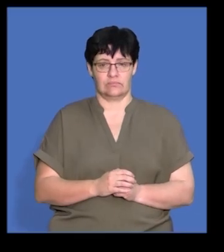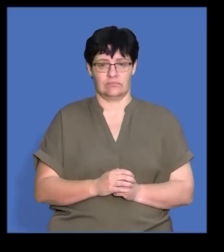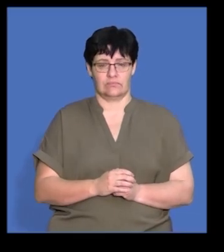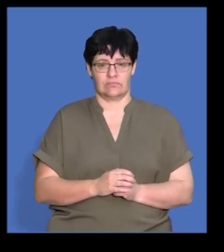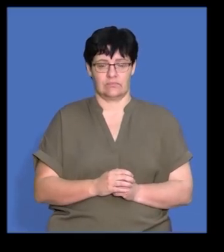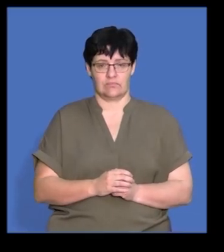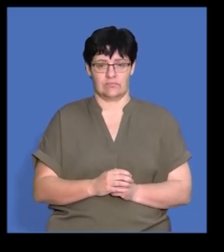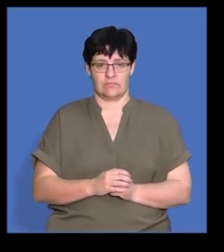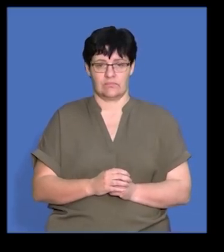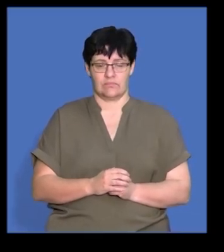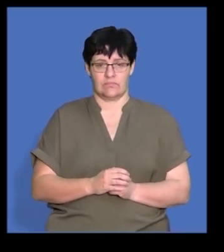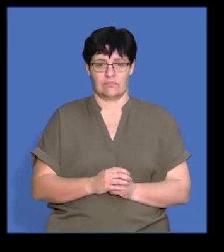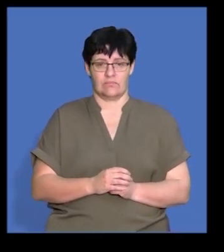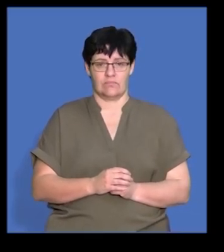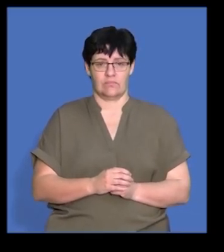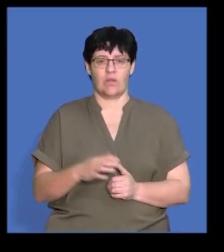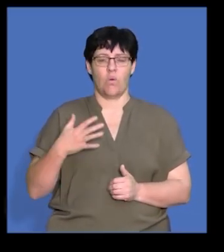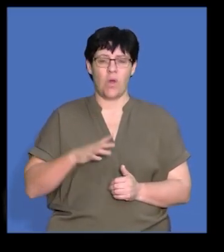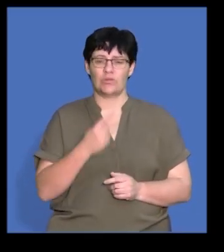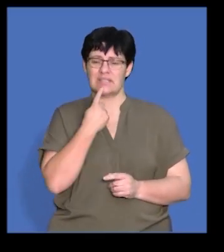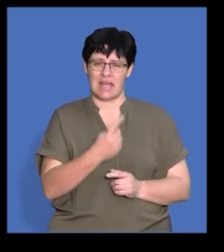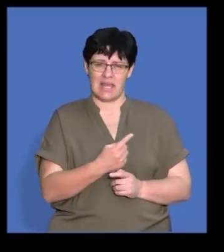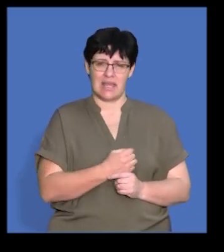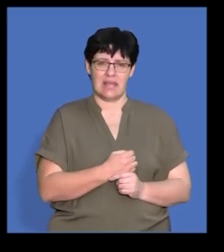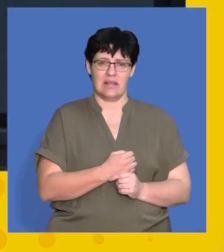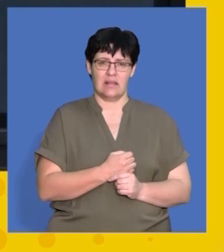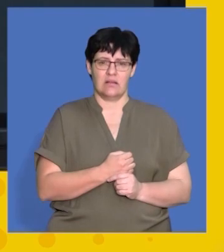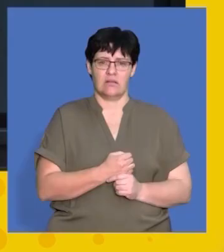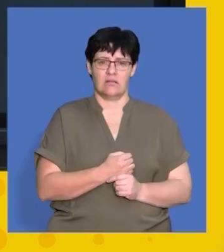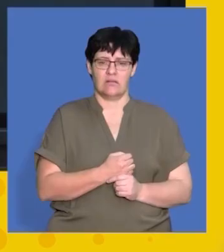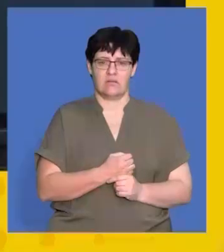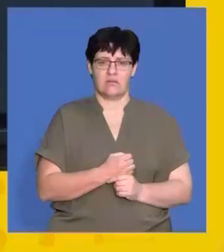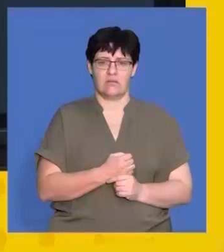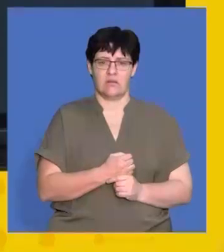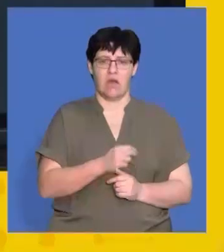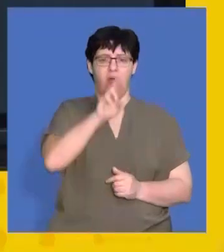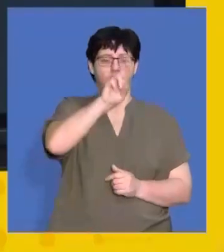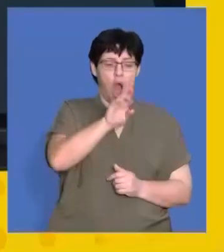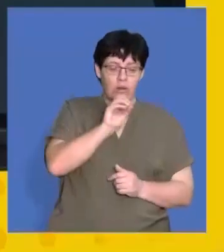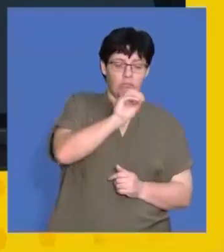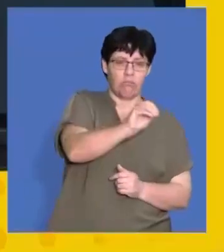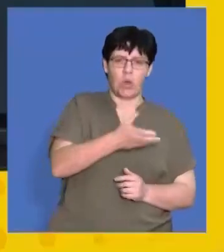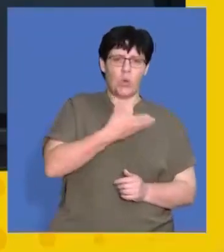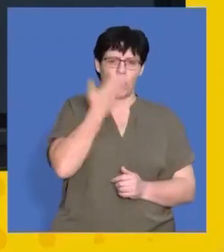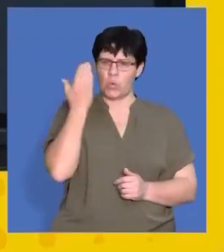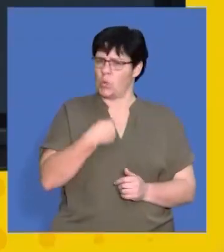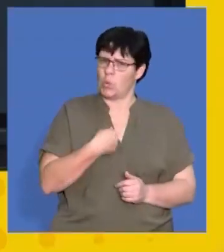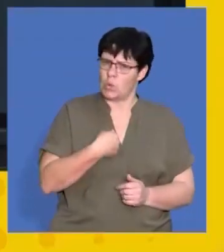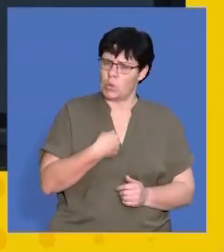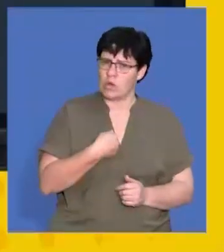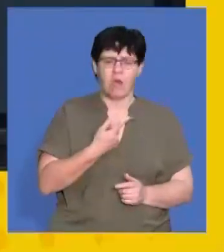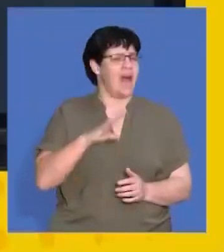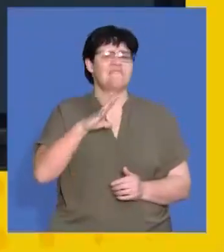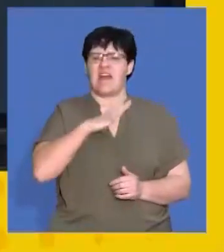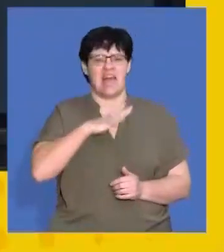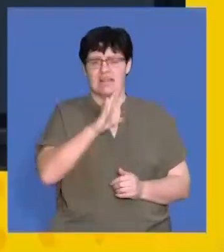303,100. I want to just point out that I haven't actually filled in the R sign for the rands. It's fine